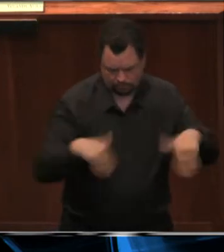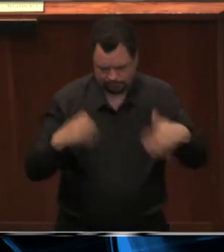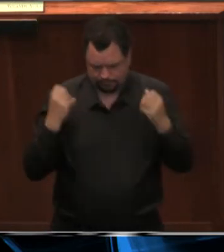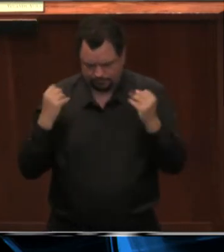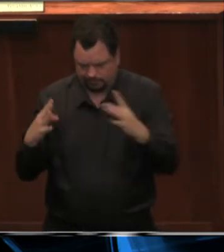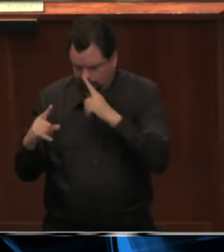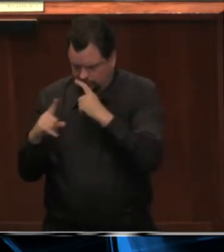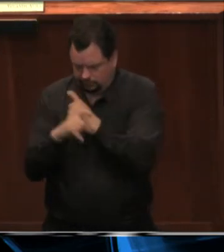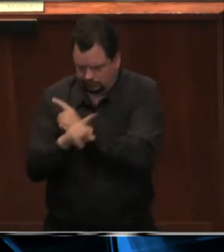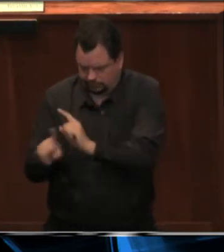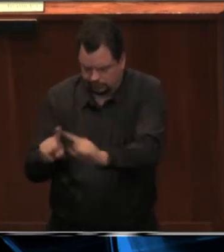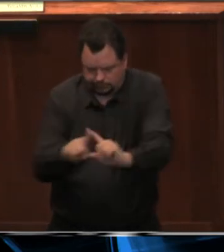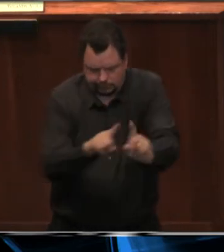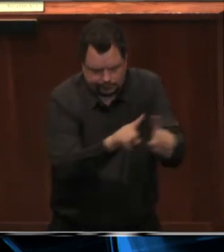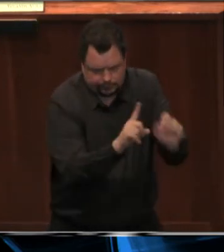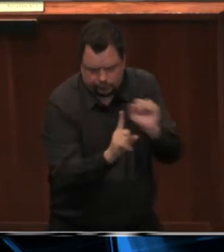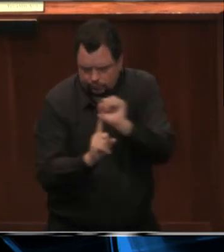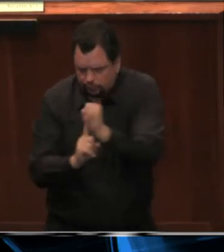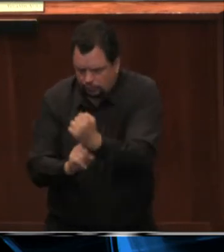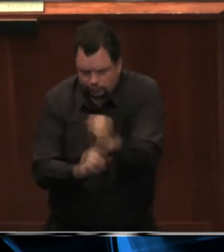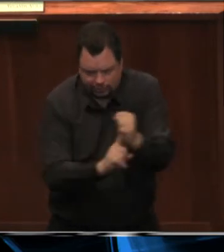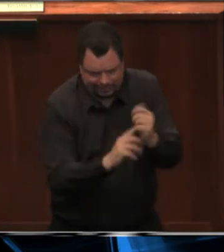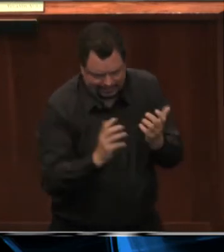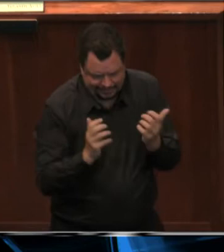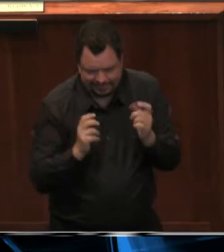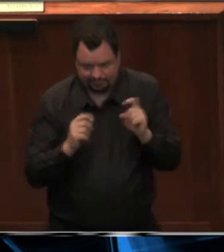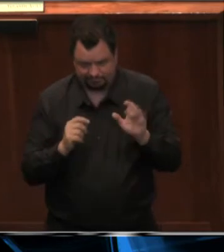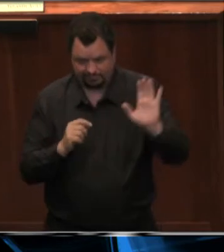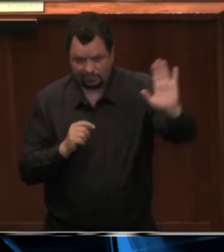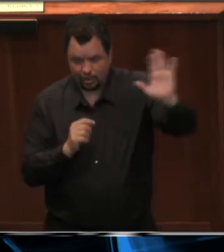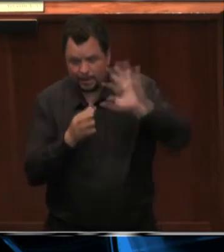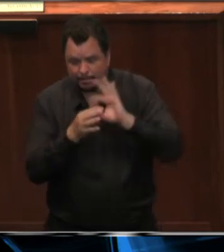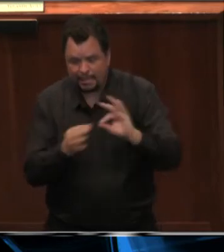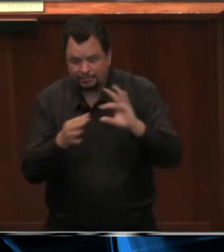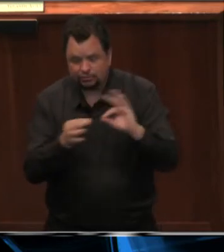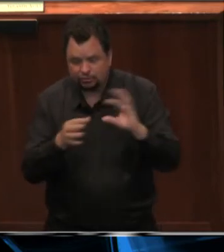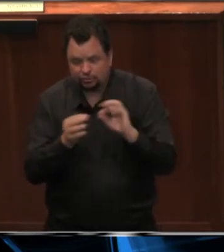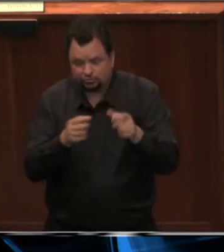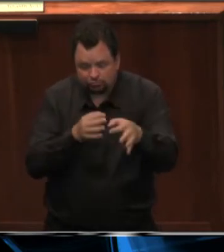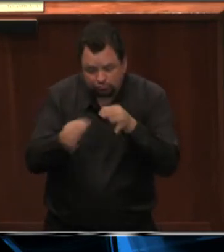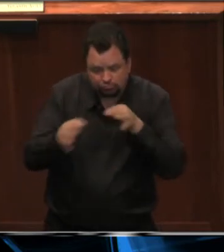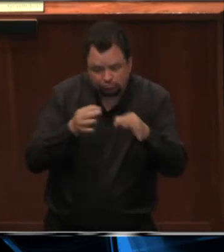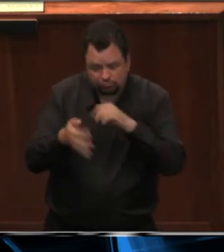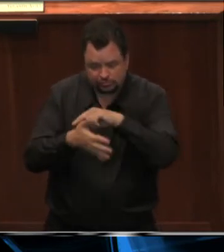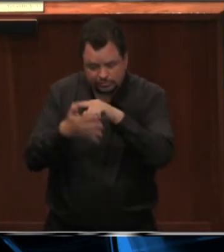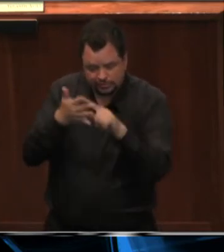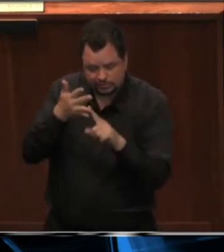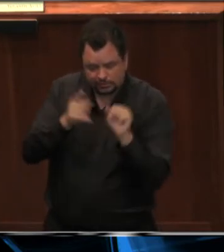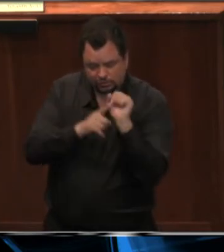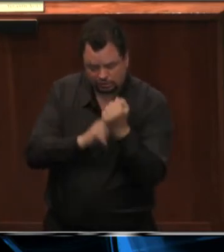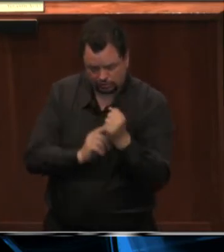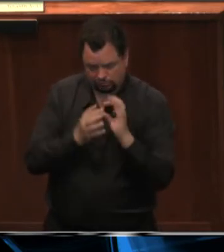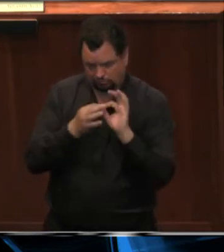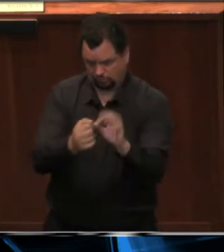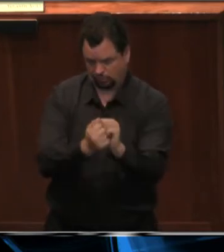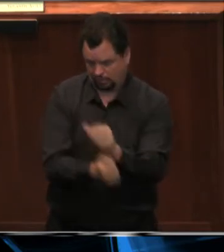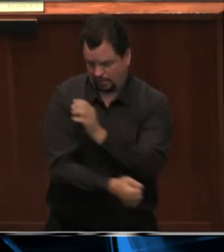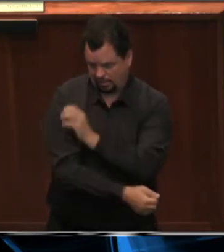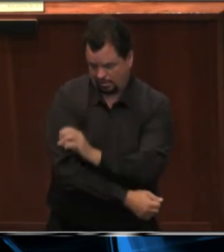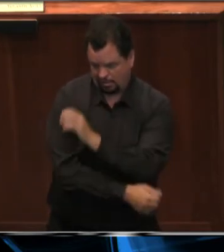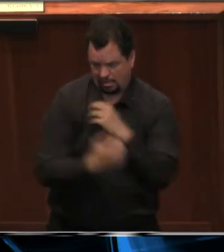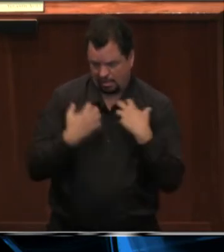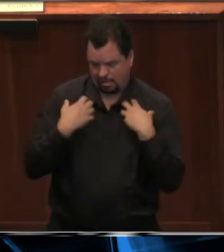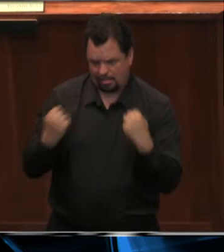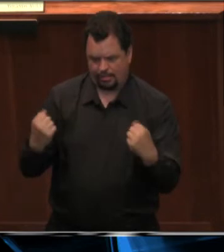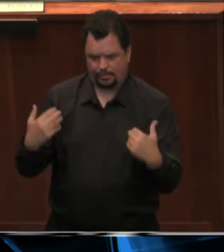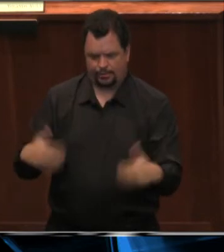of what message we give, that it actually correlates with that clinical health and the clinical picture. And we have partnerships